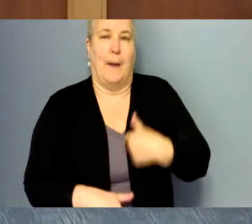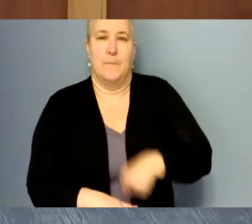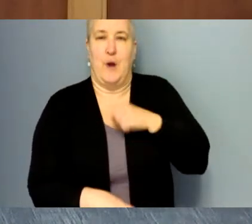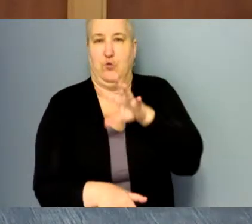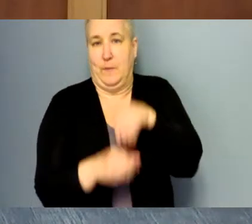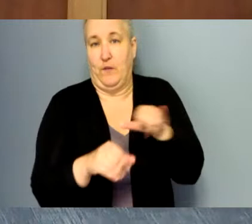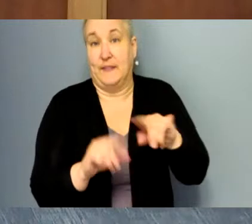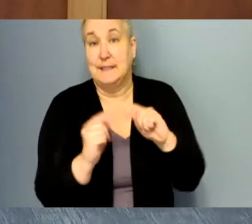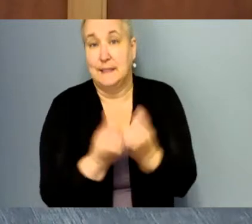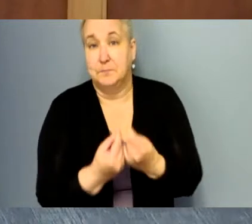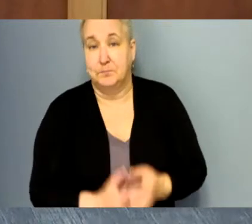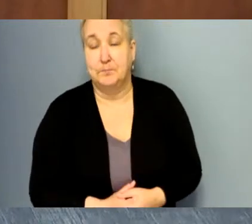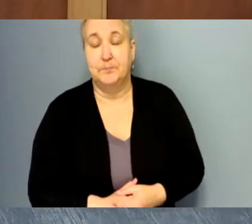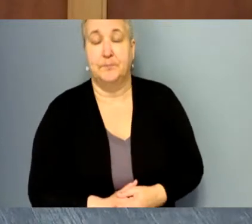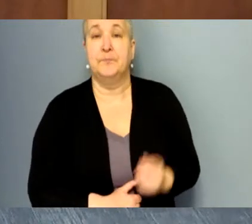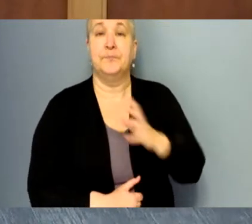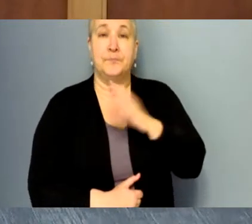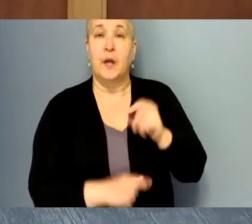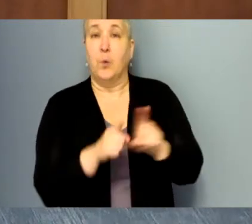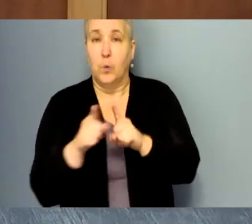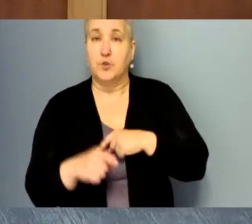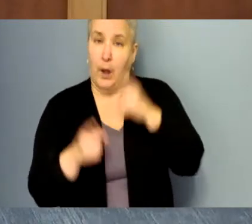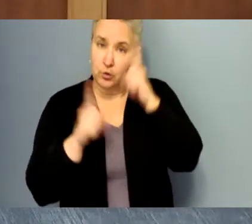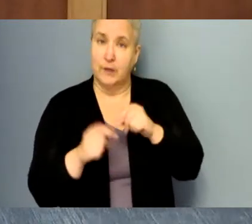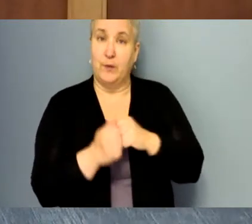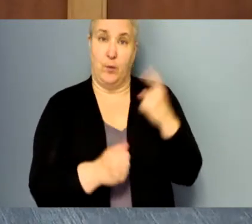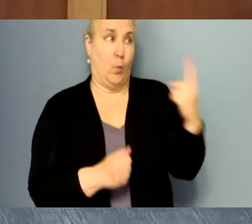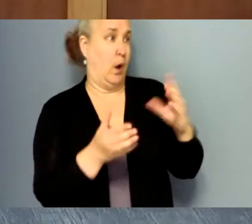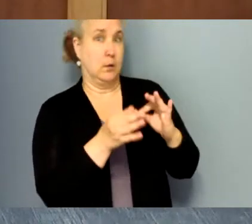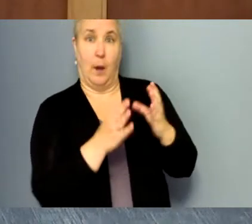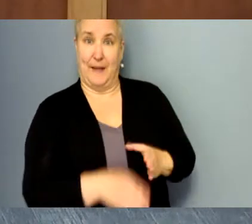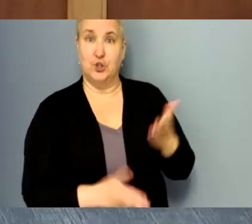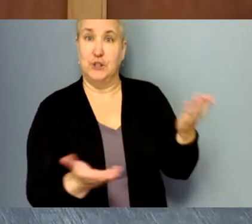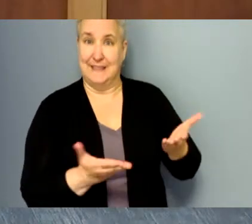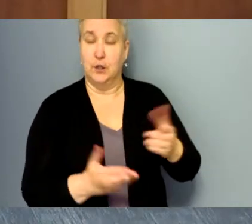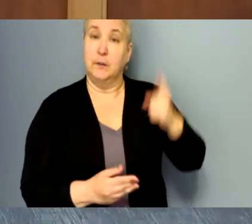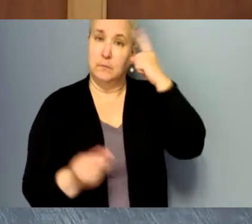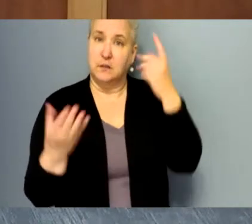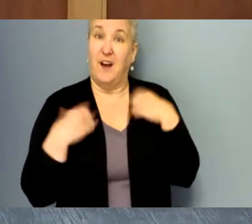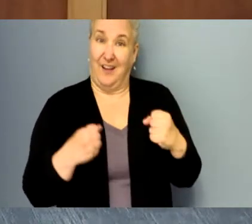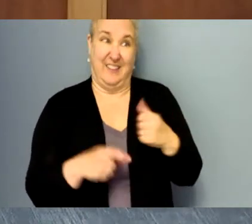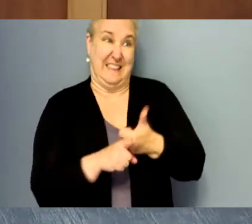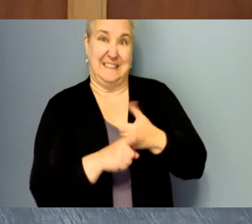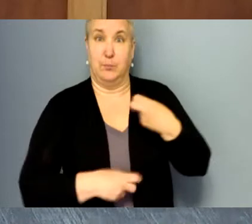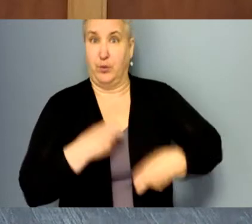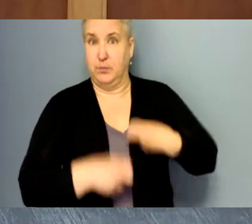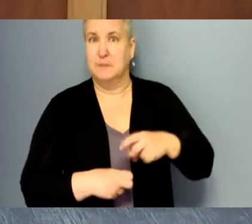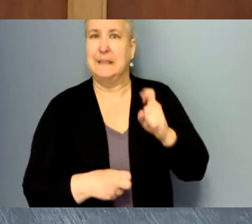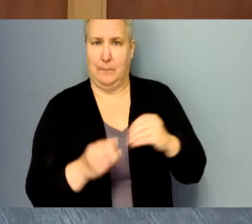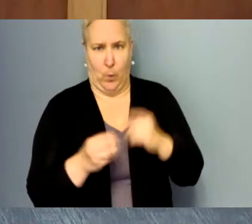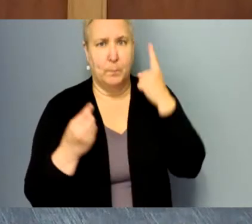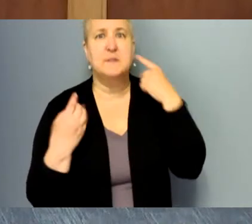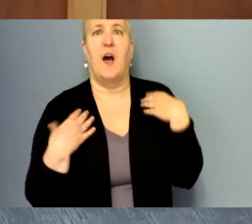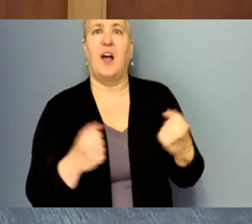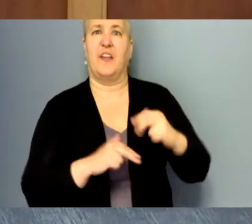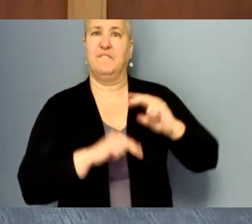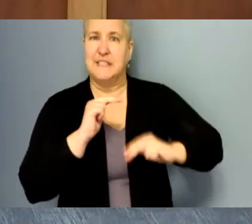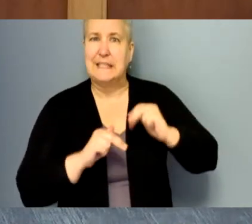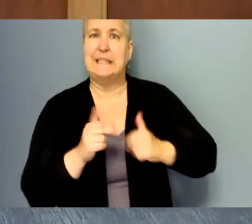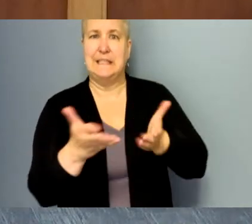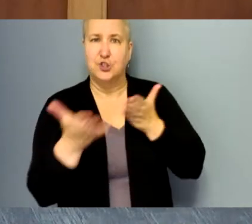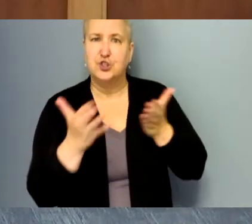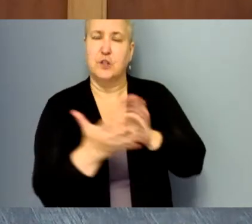team. And I'd also agree with one of our commenters here that mental health is a problem. We need more mental health facilities and